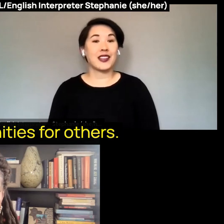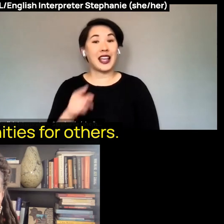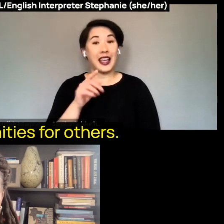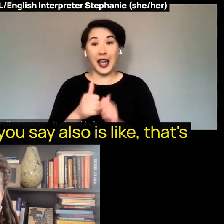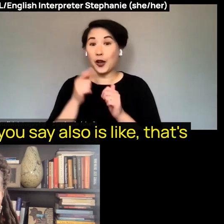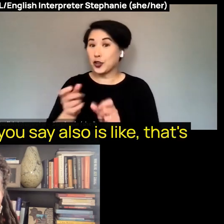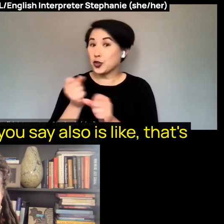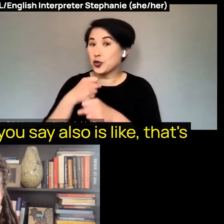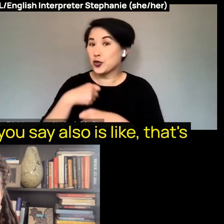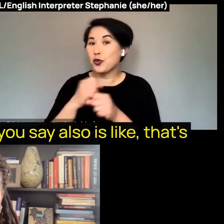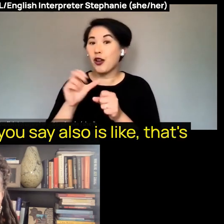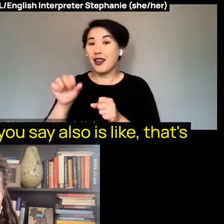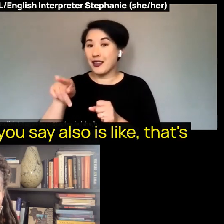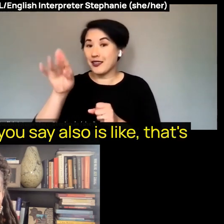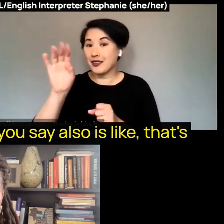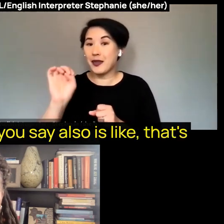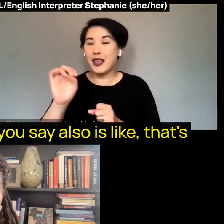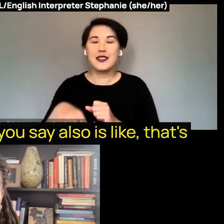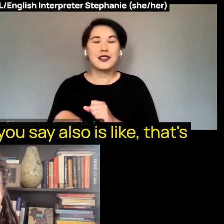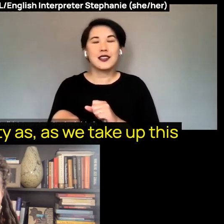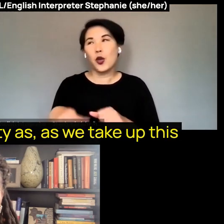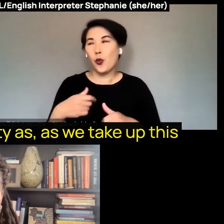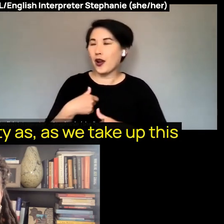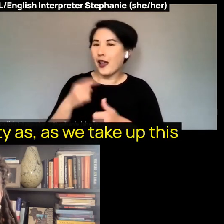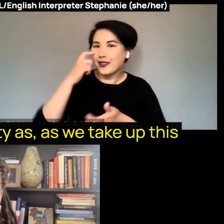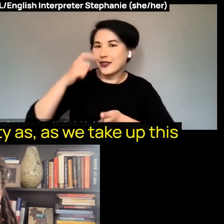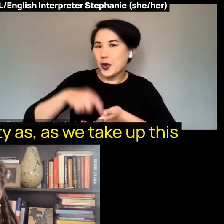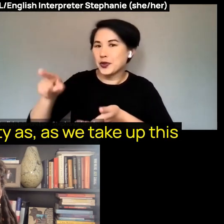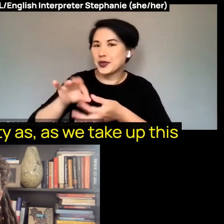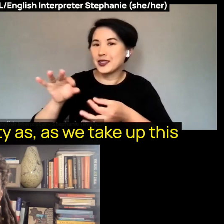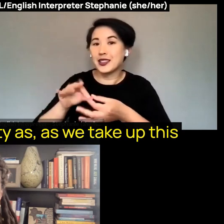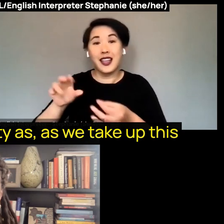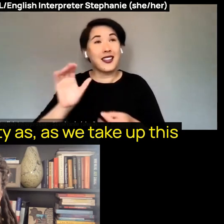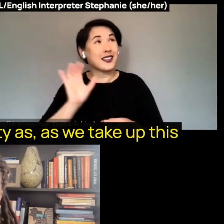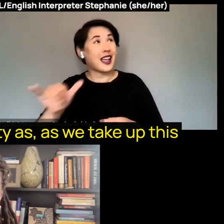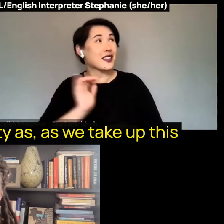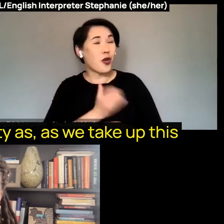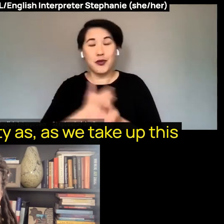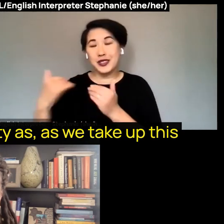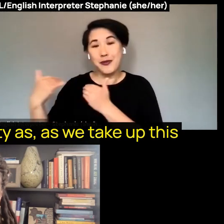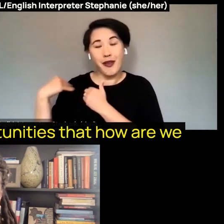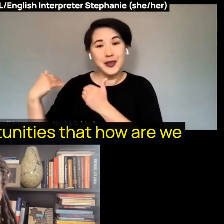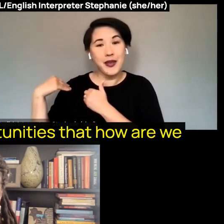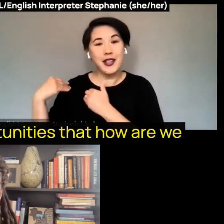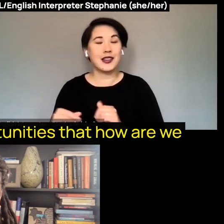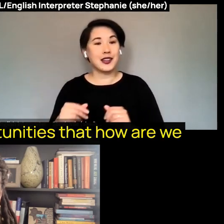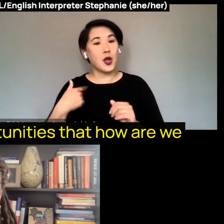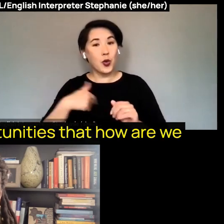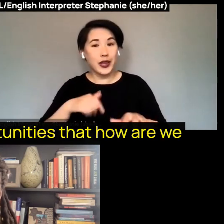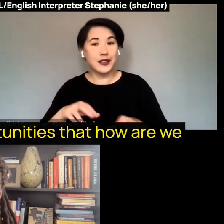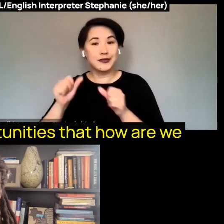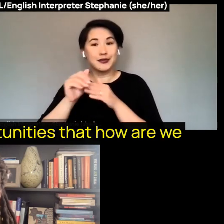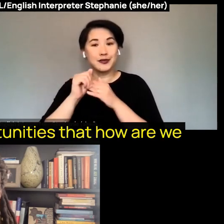opportunities for others. And part of what I'm hearing you say also is like, that's also part of our responsibility as we take up this leadership and